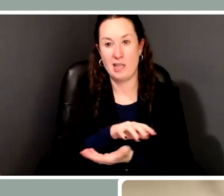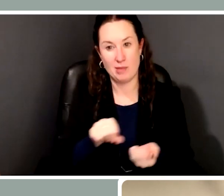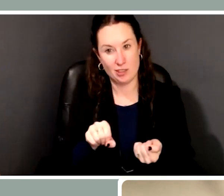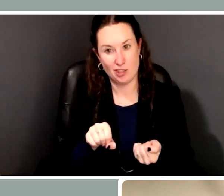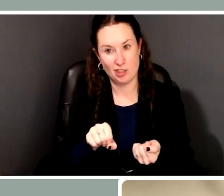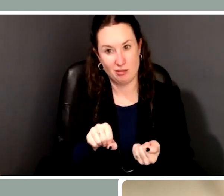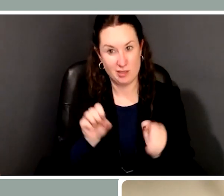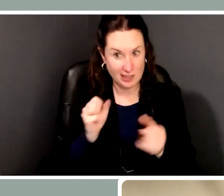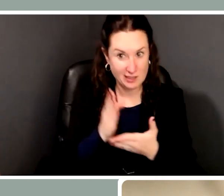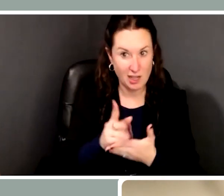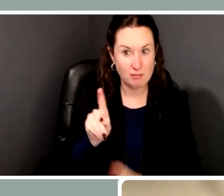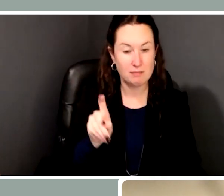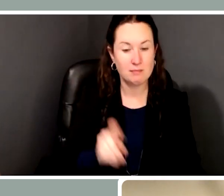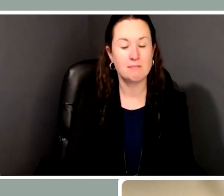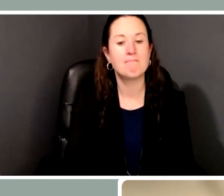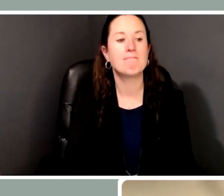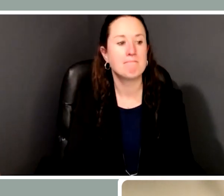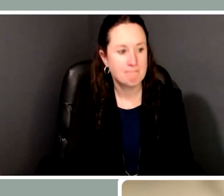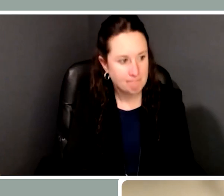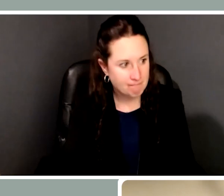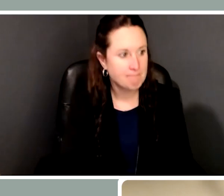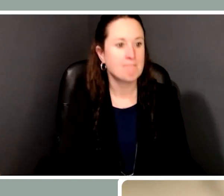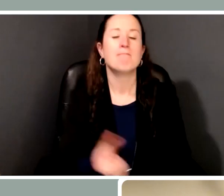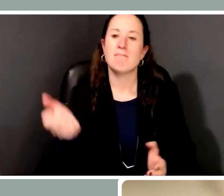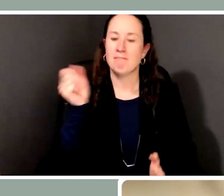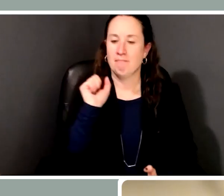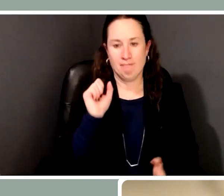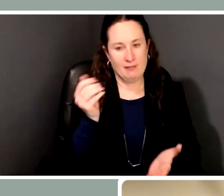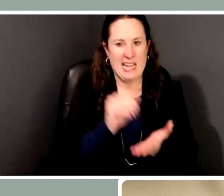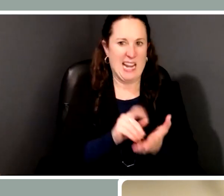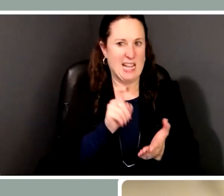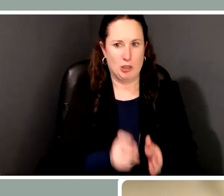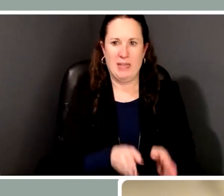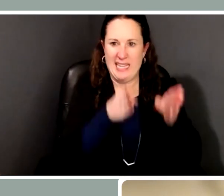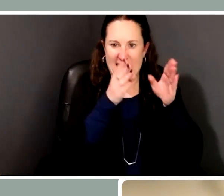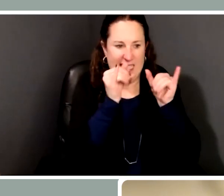So again, one has to be very individualized about that.